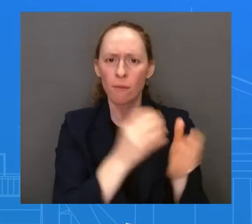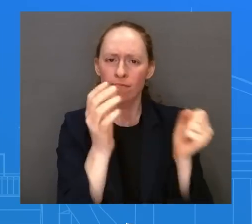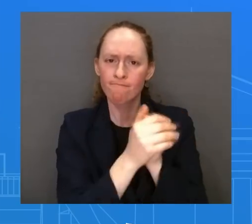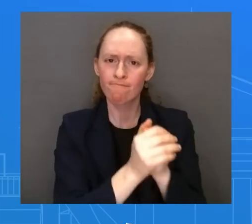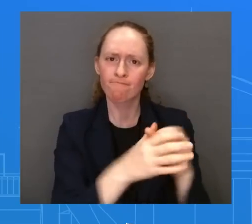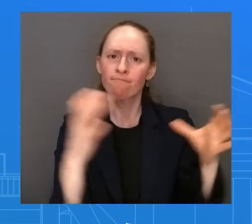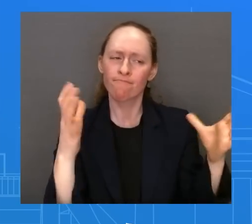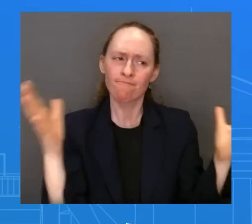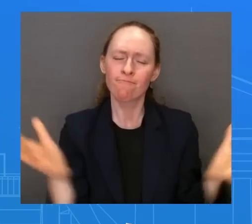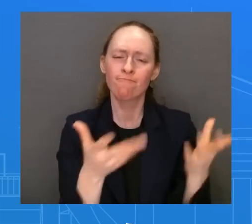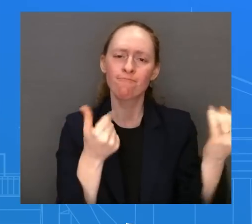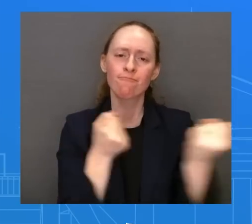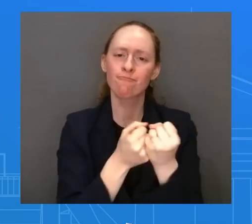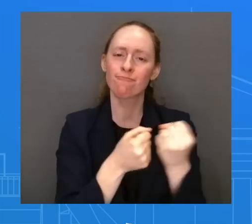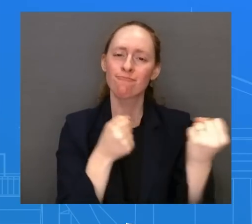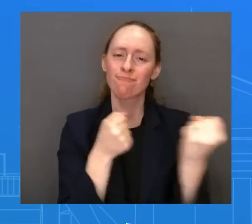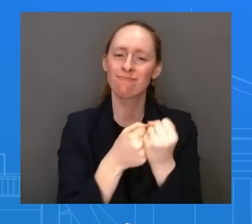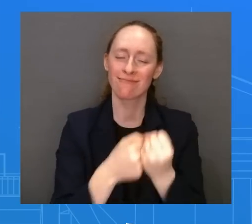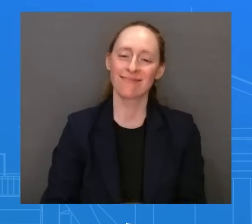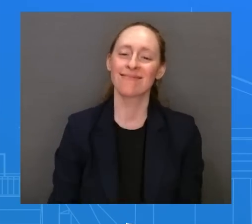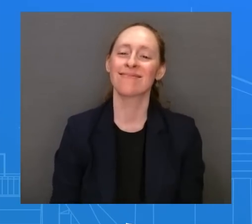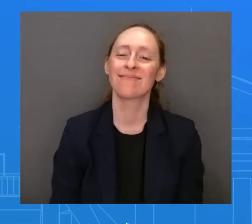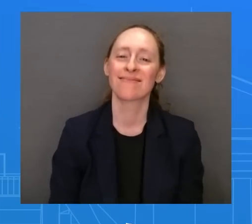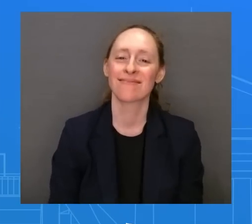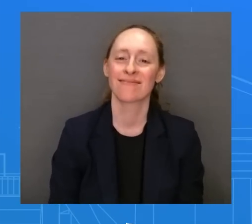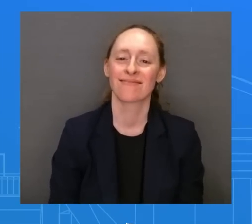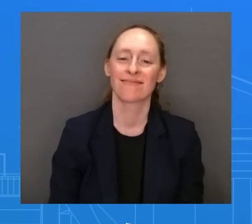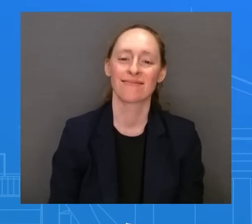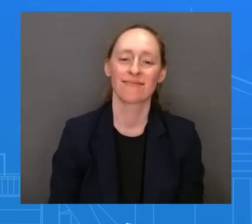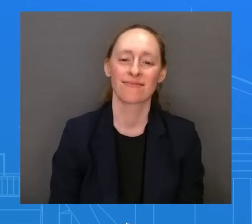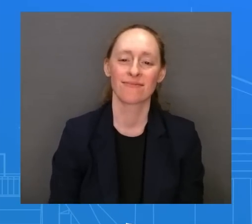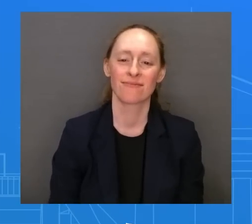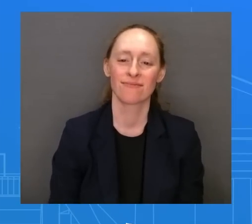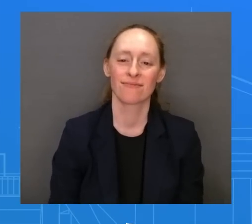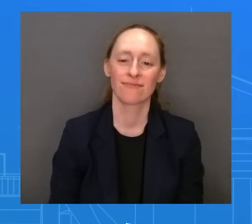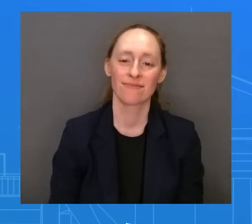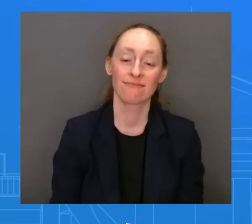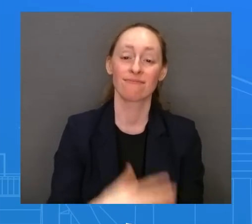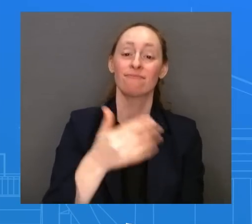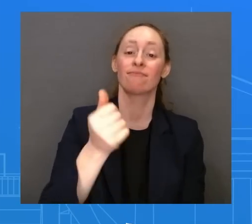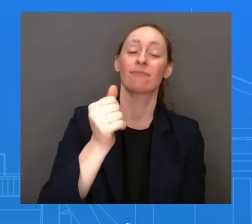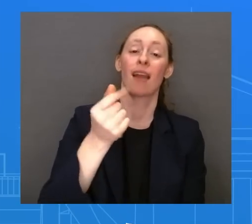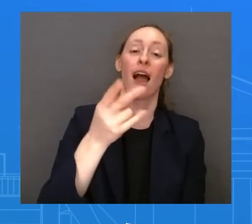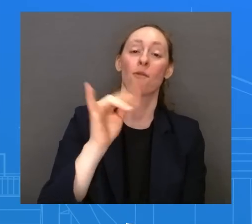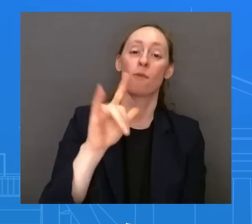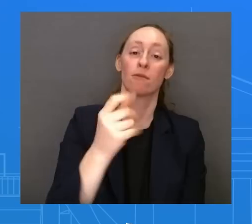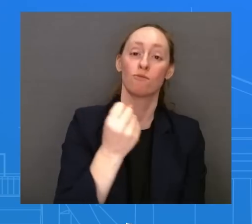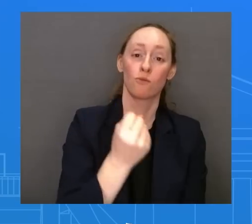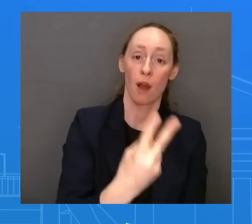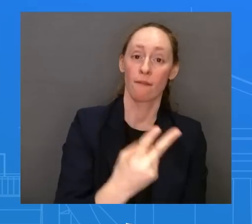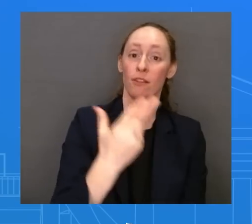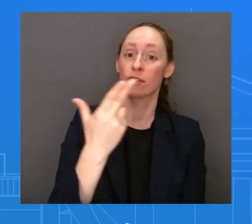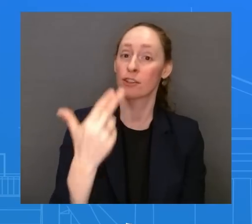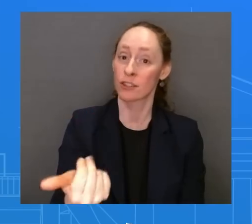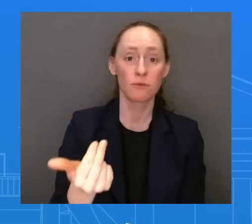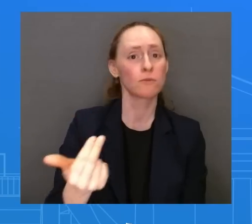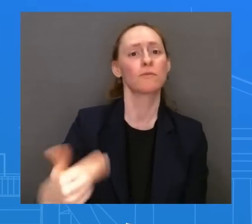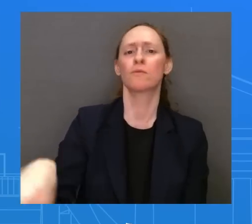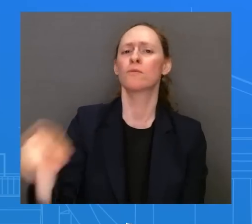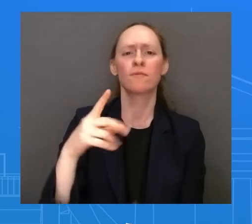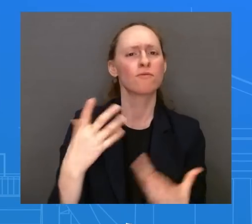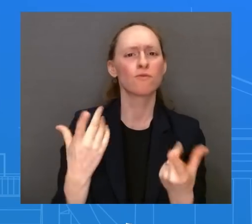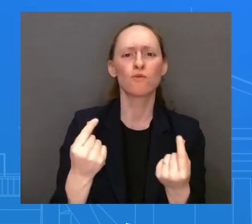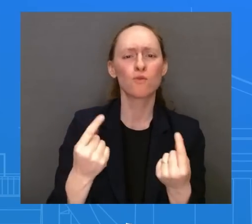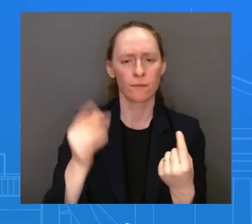from April 12th through April 14th he will discuss our close cooperation on the full range of shared Global challenges he will